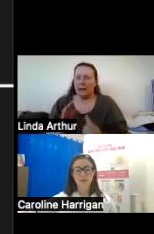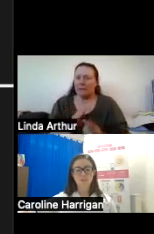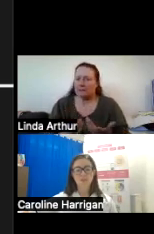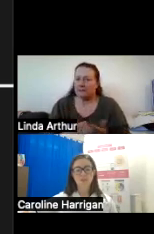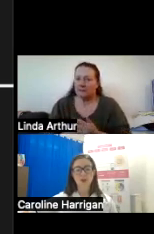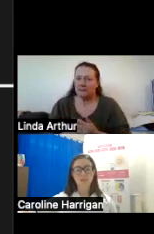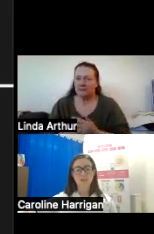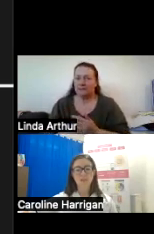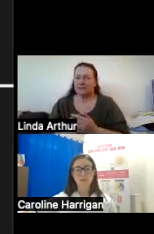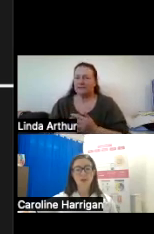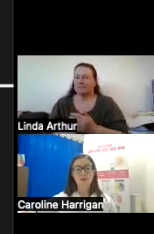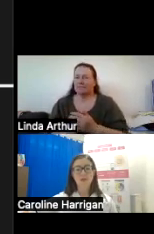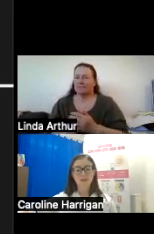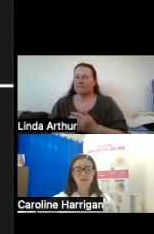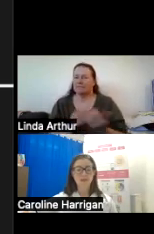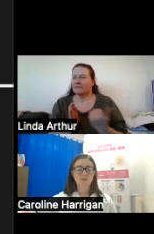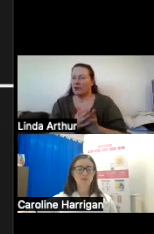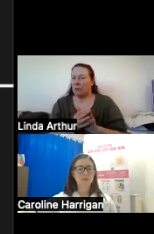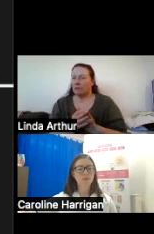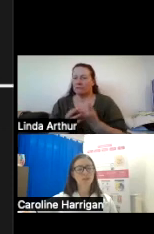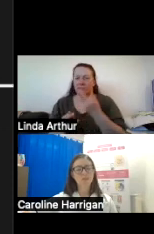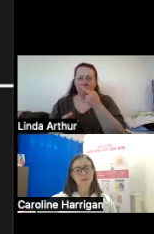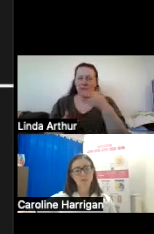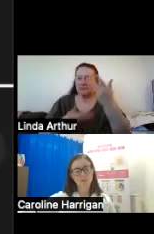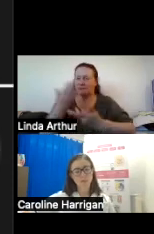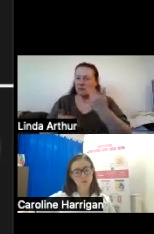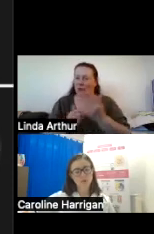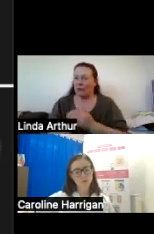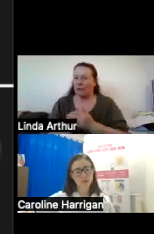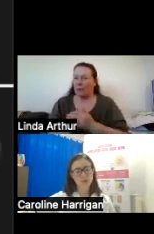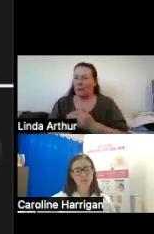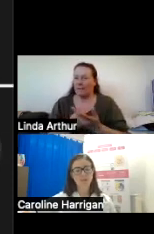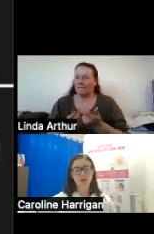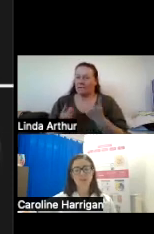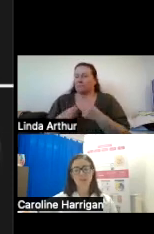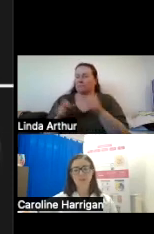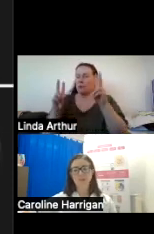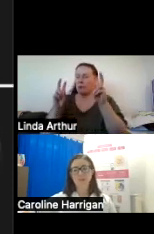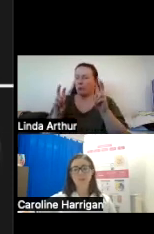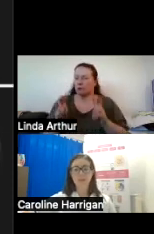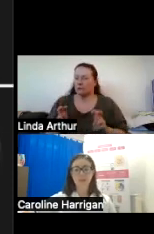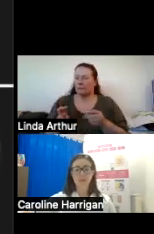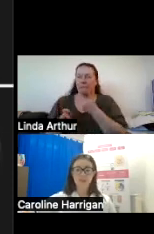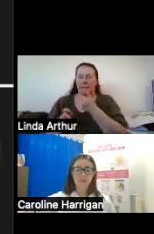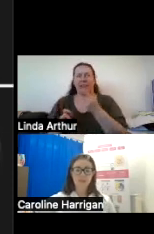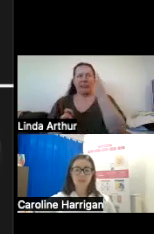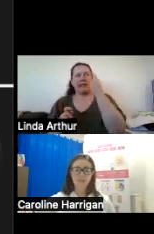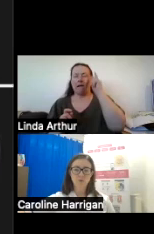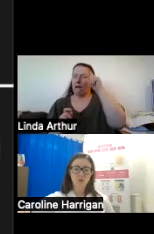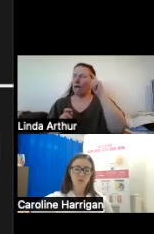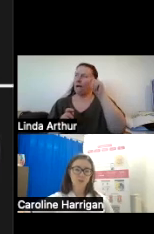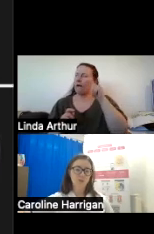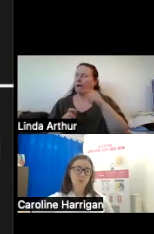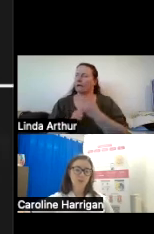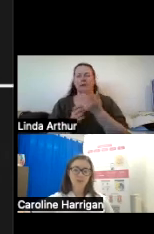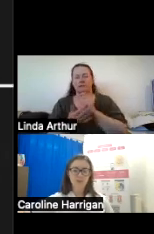and common myths? So this is really quotes from my patients and common things people would say to me. So I've wrote